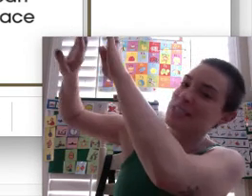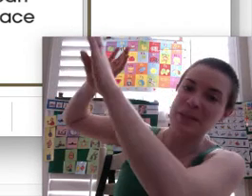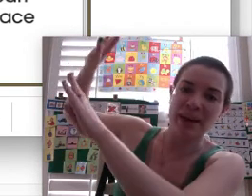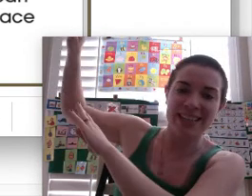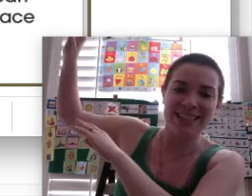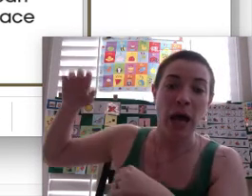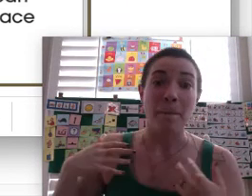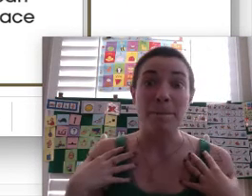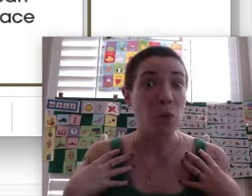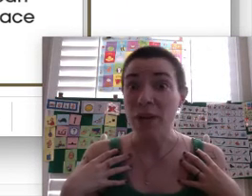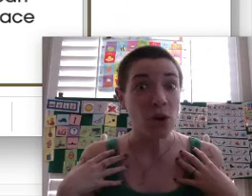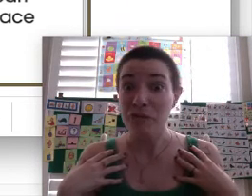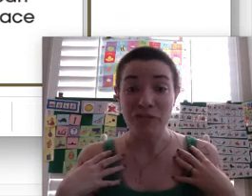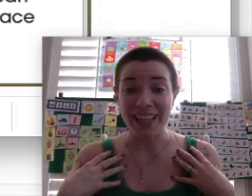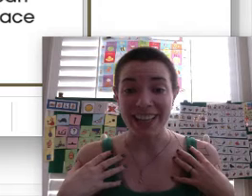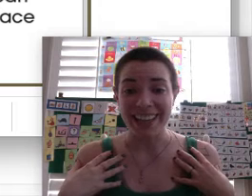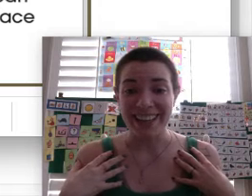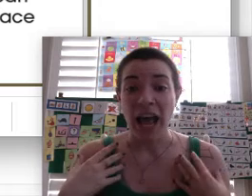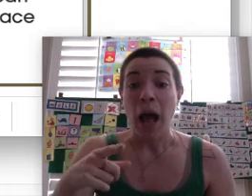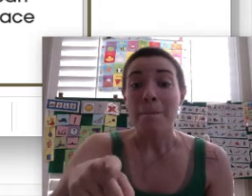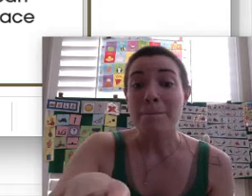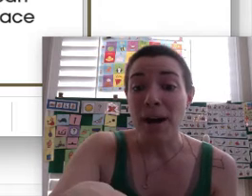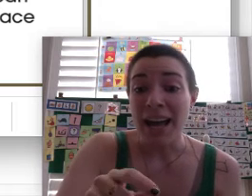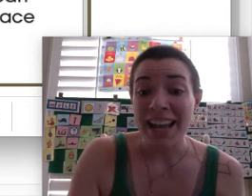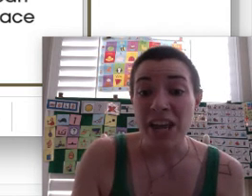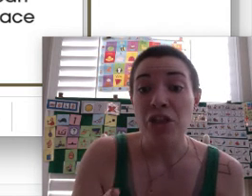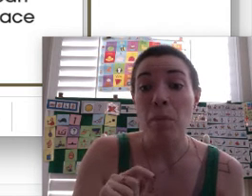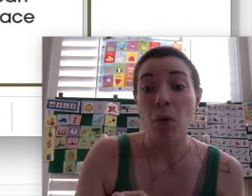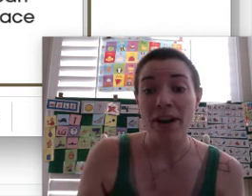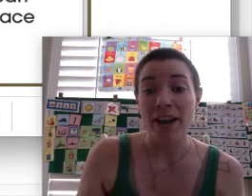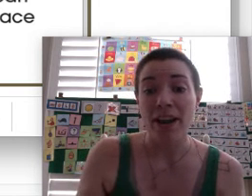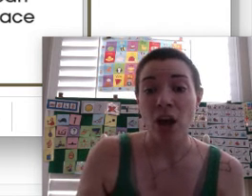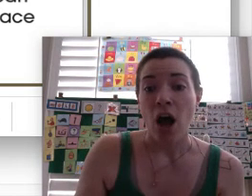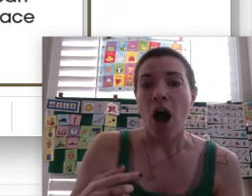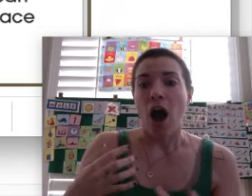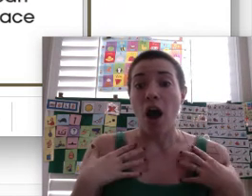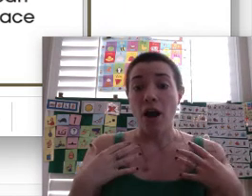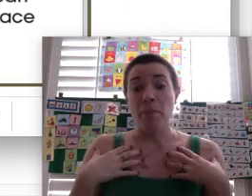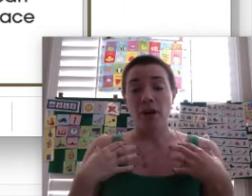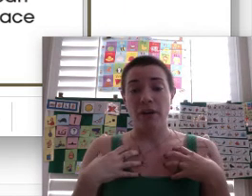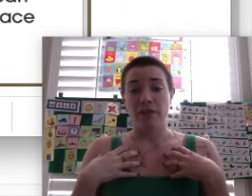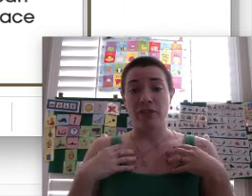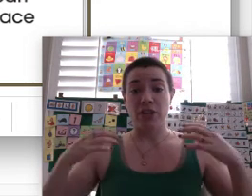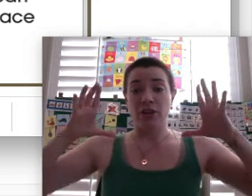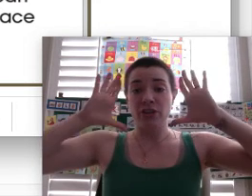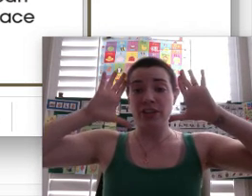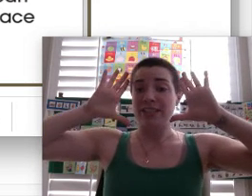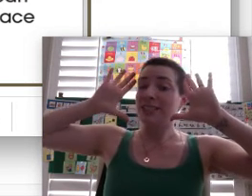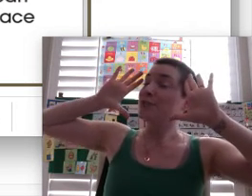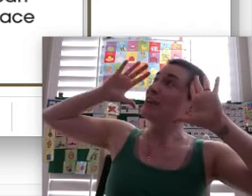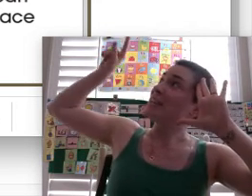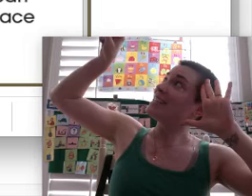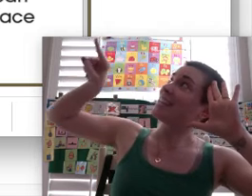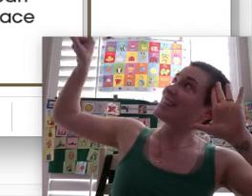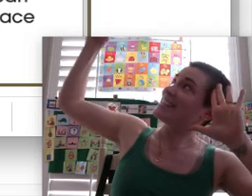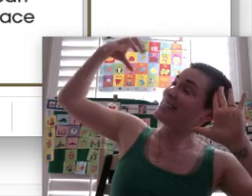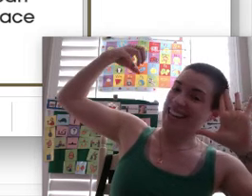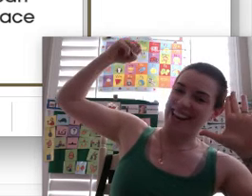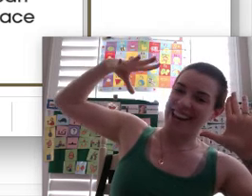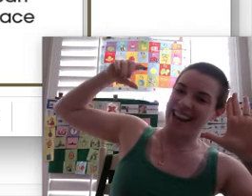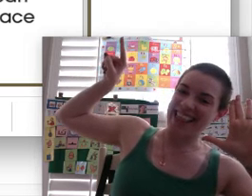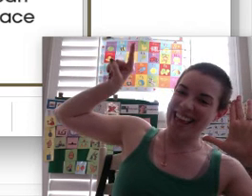outer space, but we don't feel it. But in the morning, our part of the Earth is facing